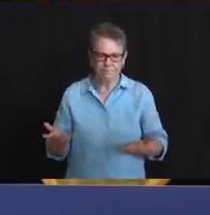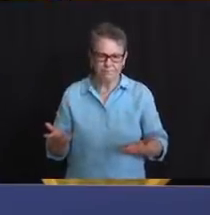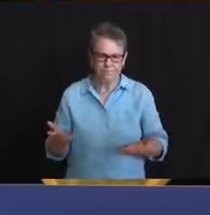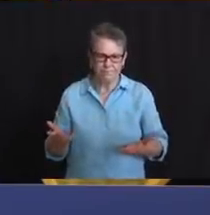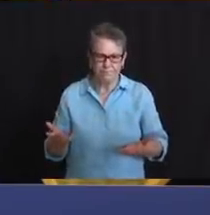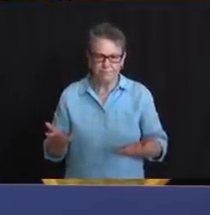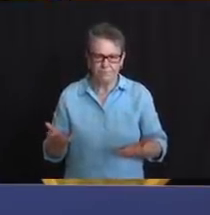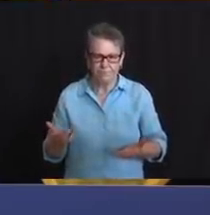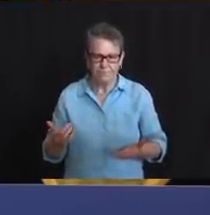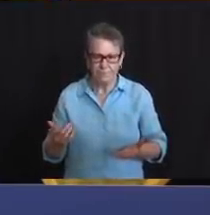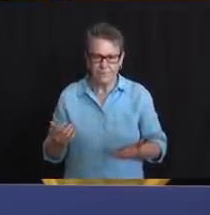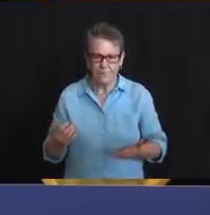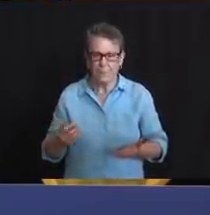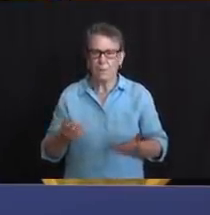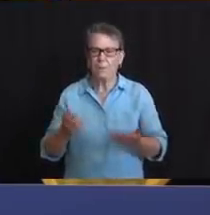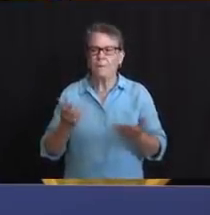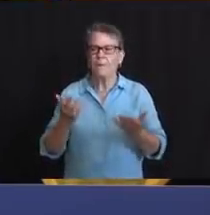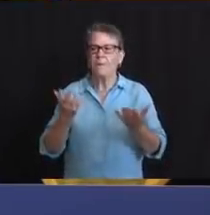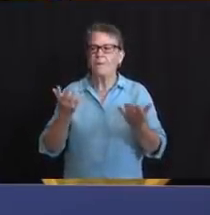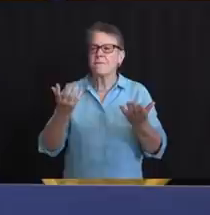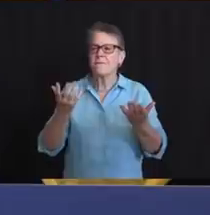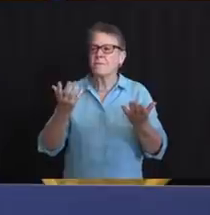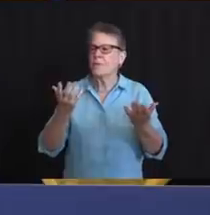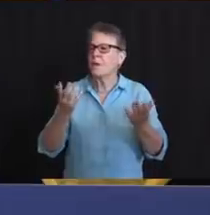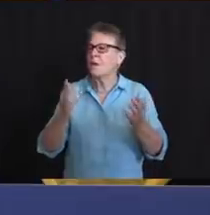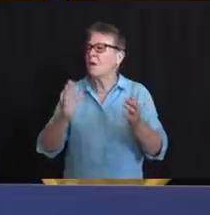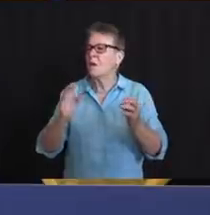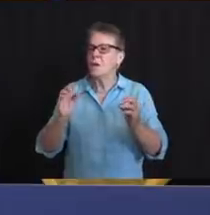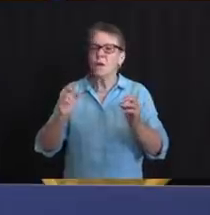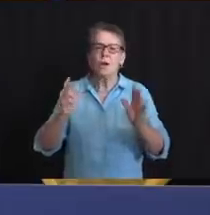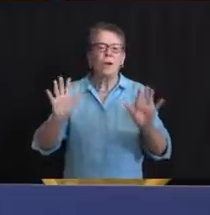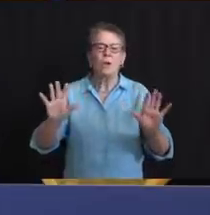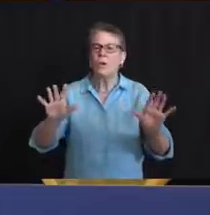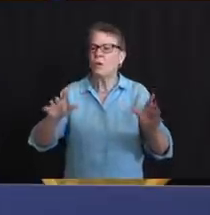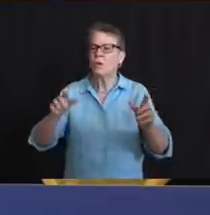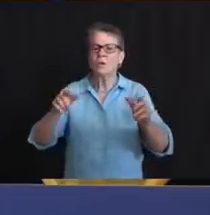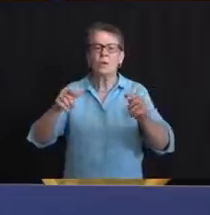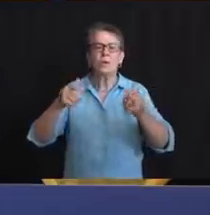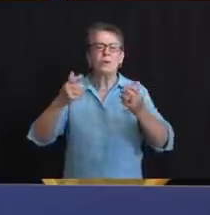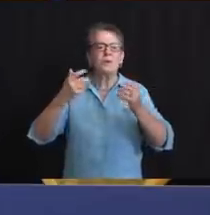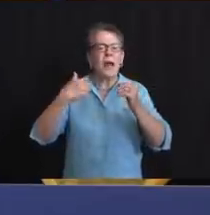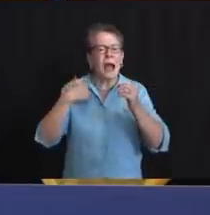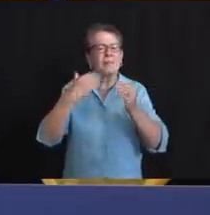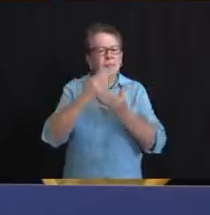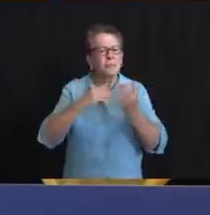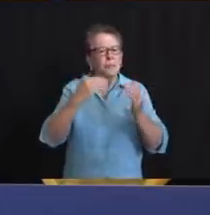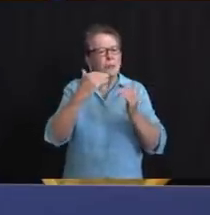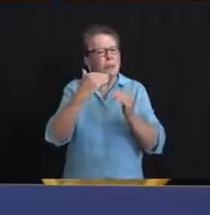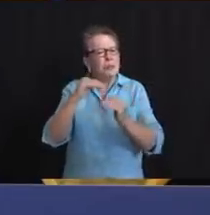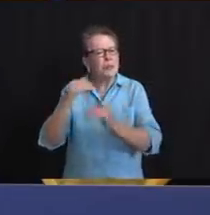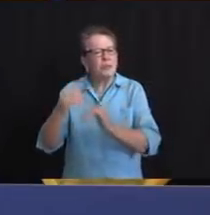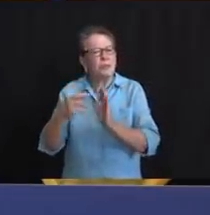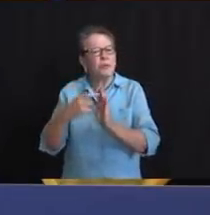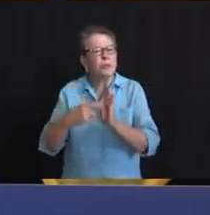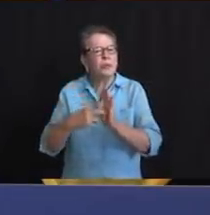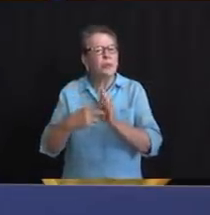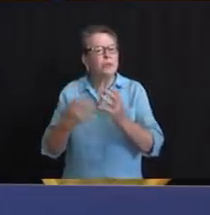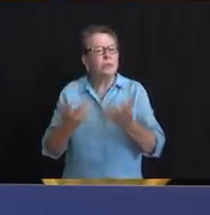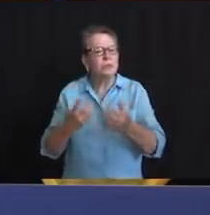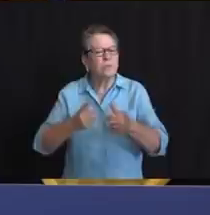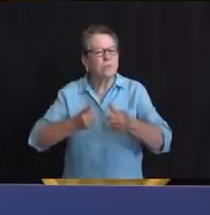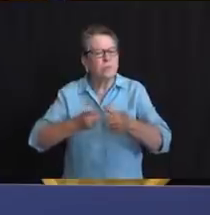Okay. Paramount, what's left? So as the governor mentioned, there are still masking and social